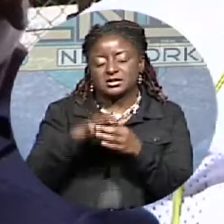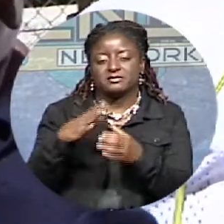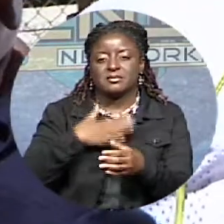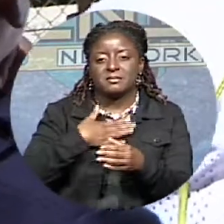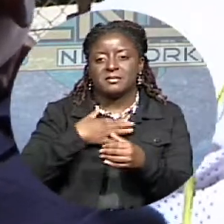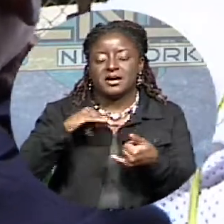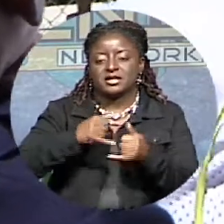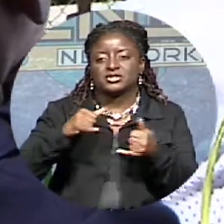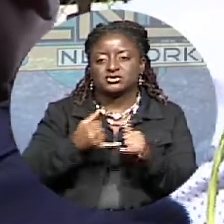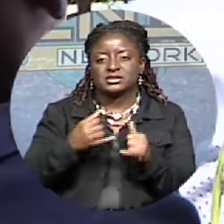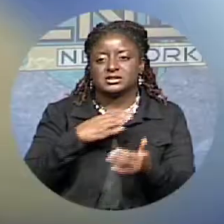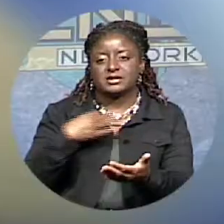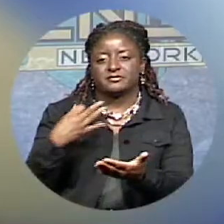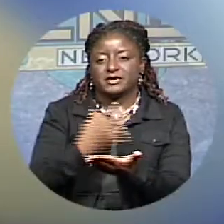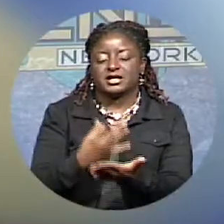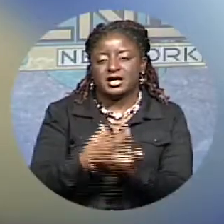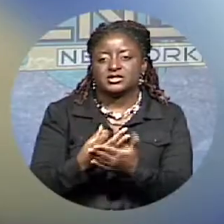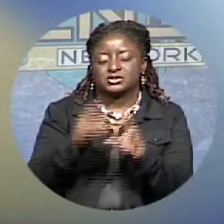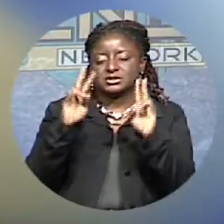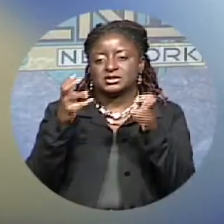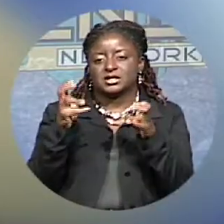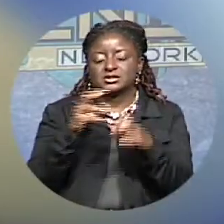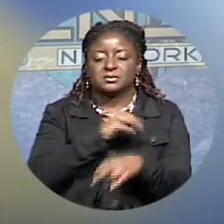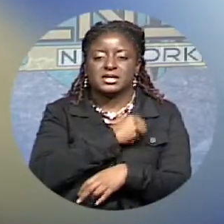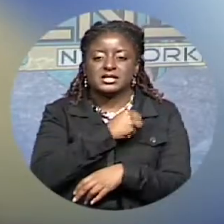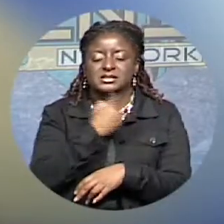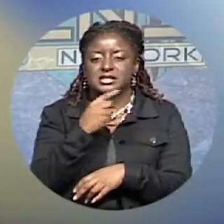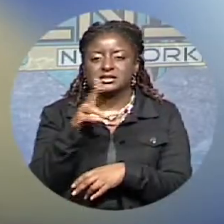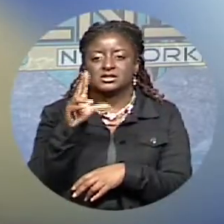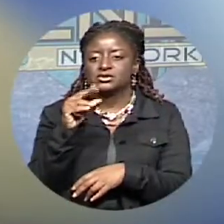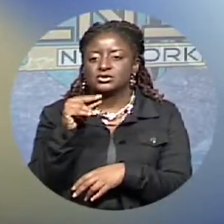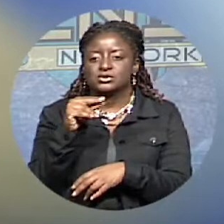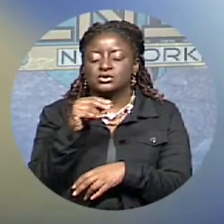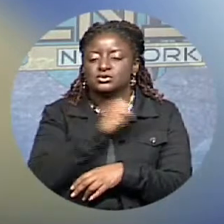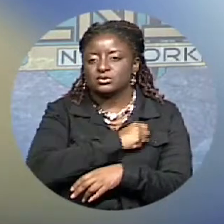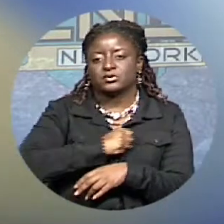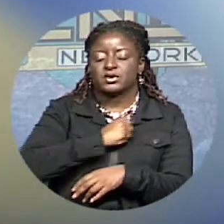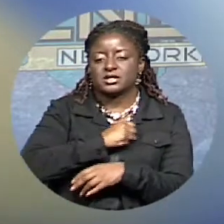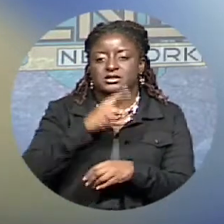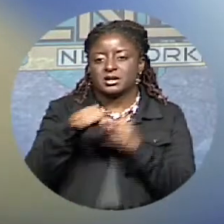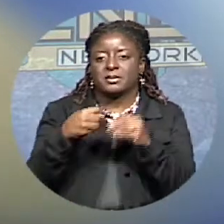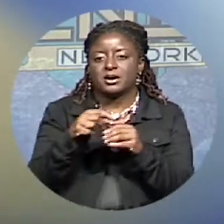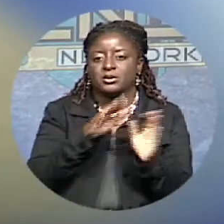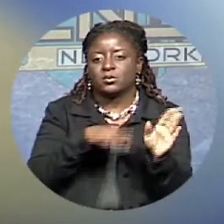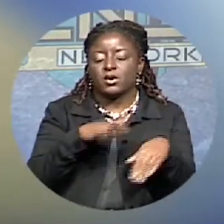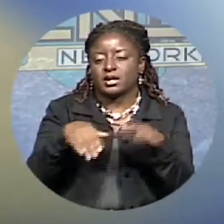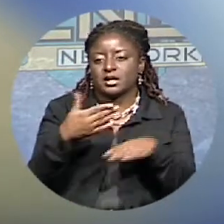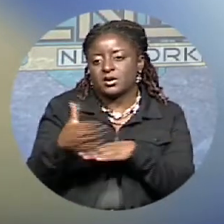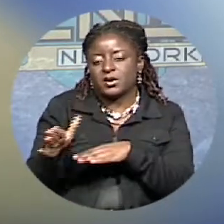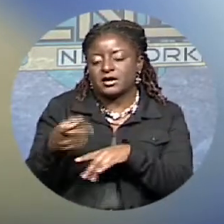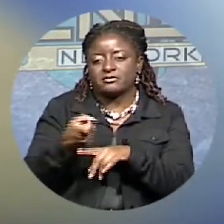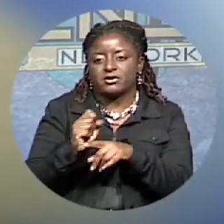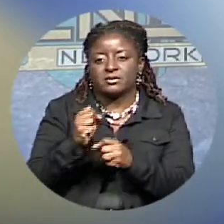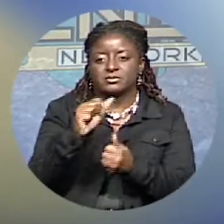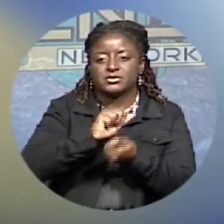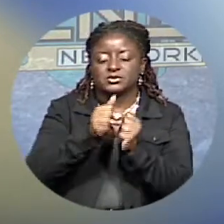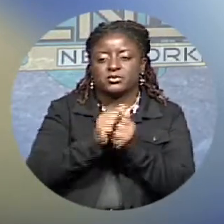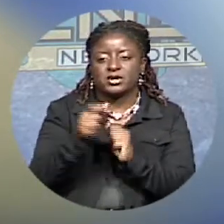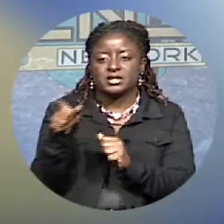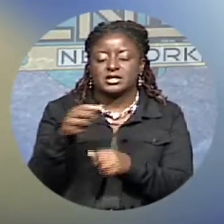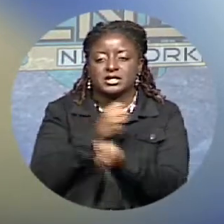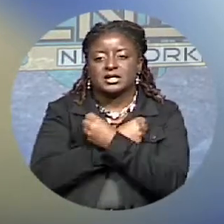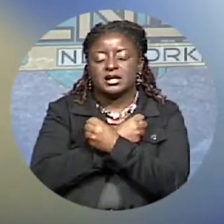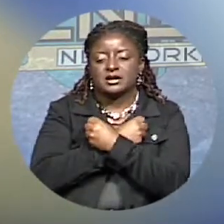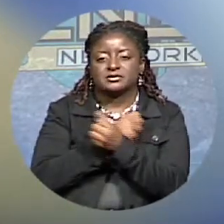financial status. Now, McKinney says he has no regrets about walking away from the sport he loves, knowing that the Bahamas has a long list of